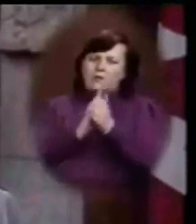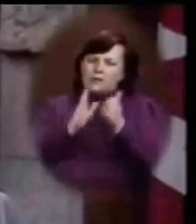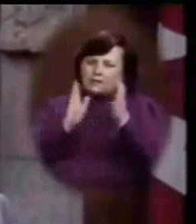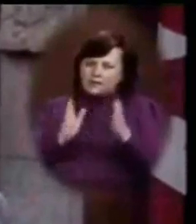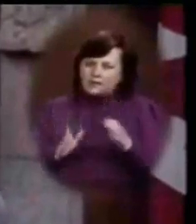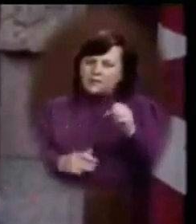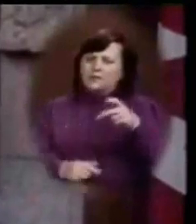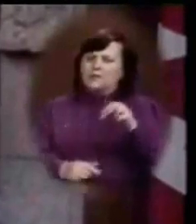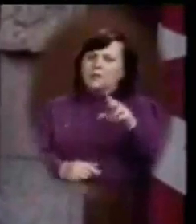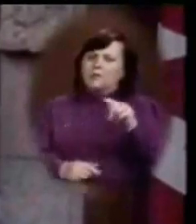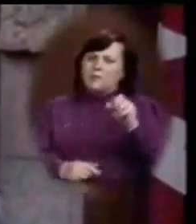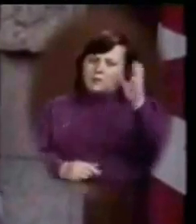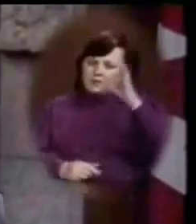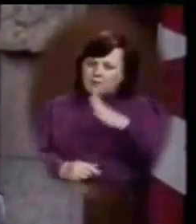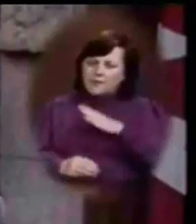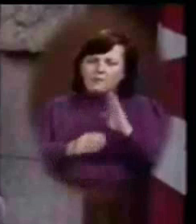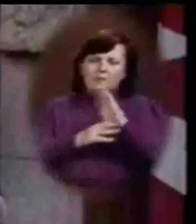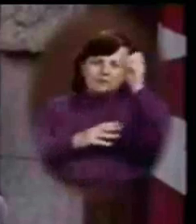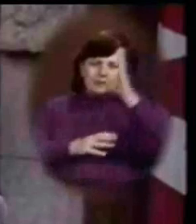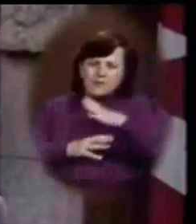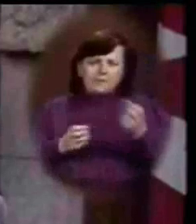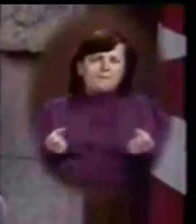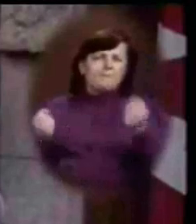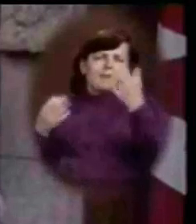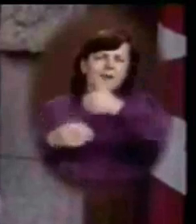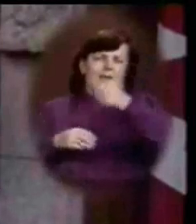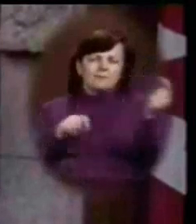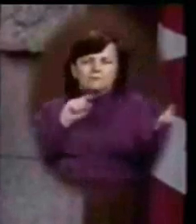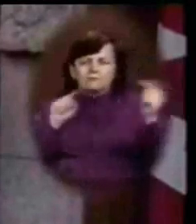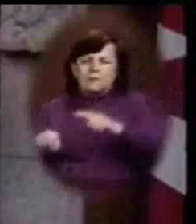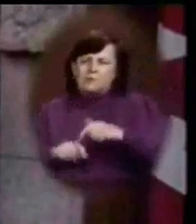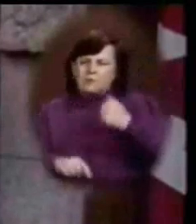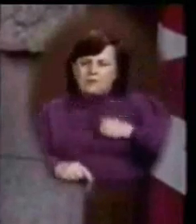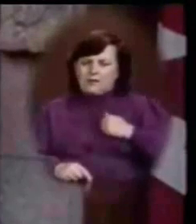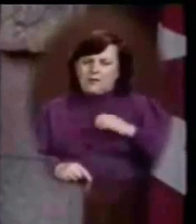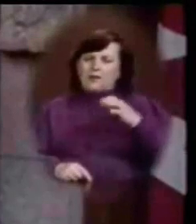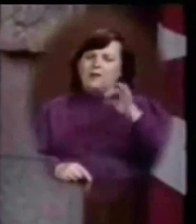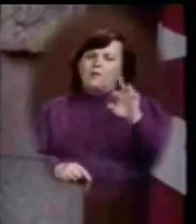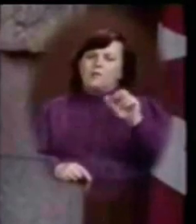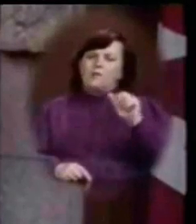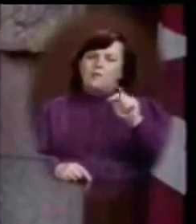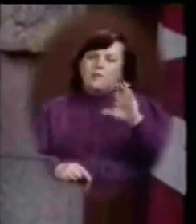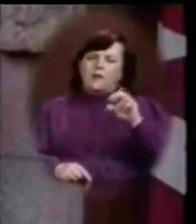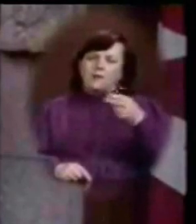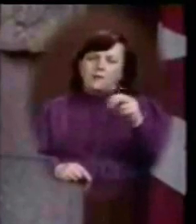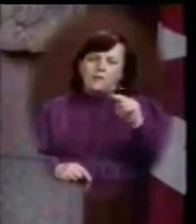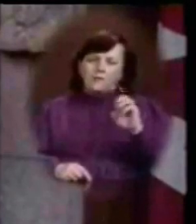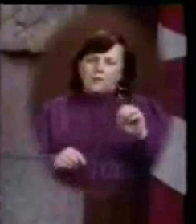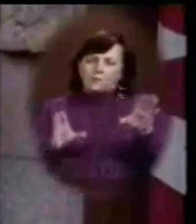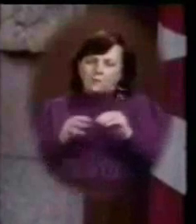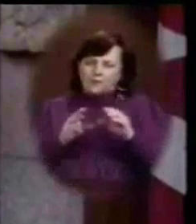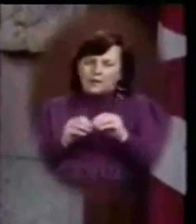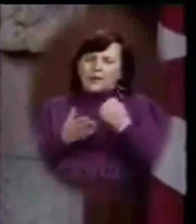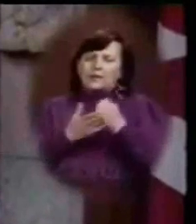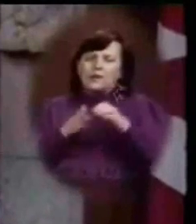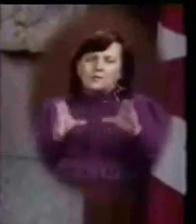As the honourable member knows, the two are not connected, but I'm amazed that he denies working people shares in their own